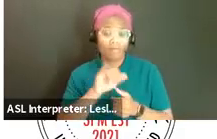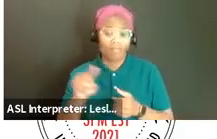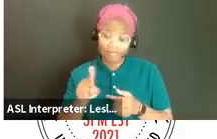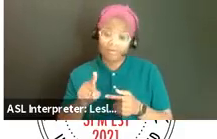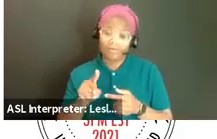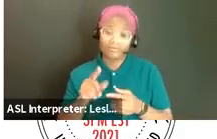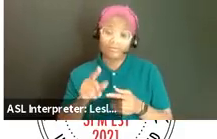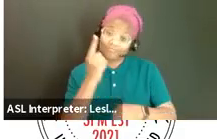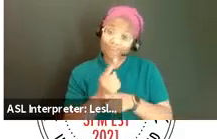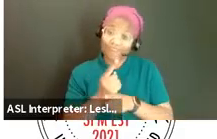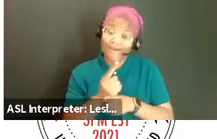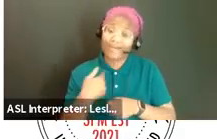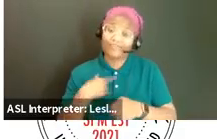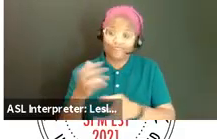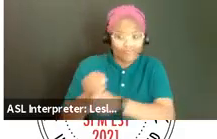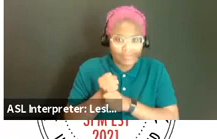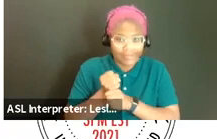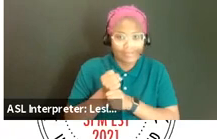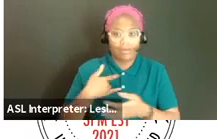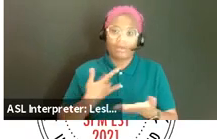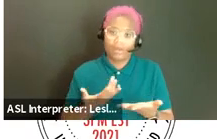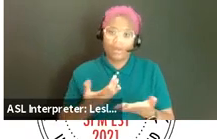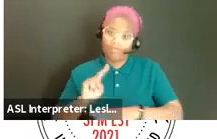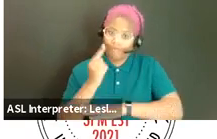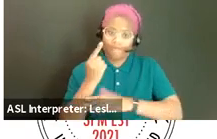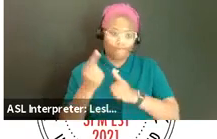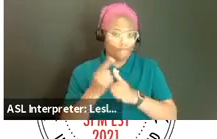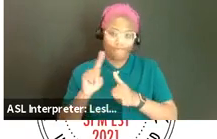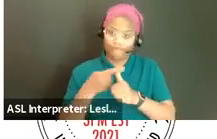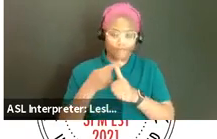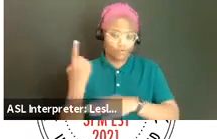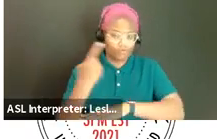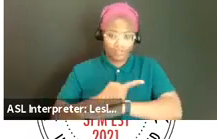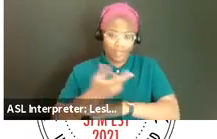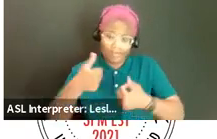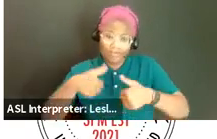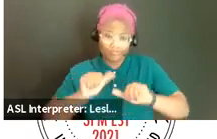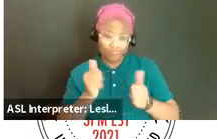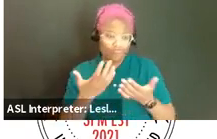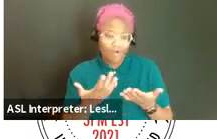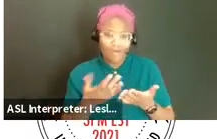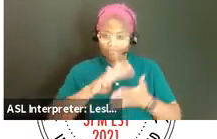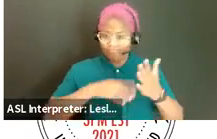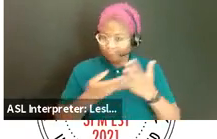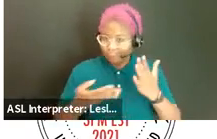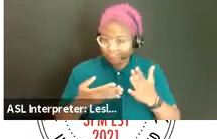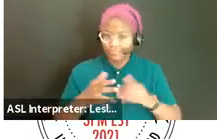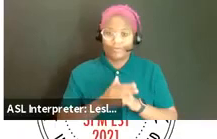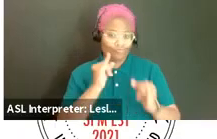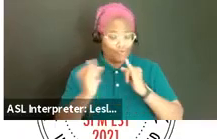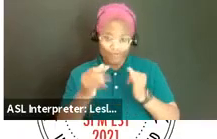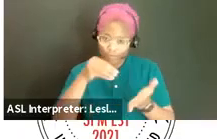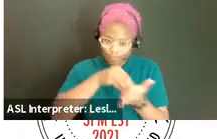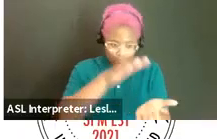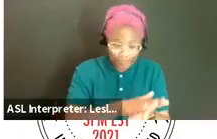You have to schedule whatever's available and then go about, so you're in their books and then go about the process of trying to convince them to get something earlier than that. If that fails, if